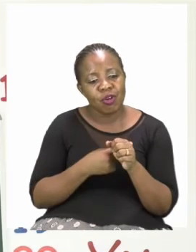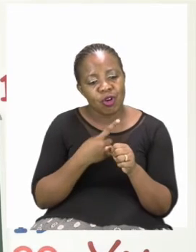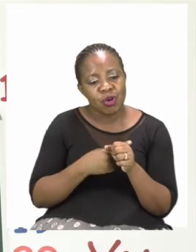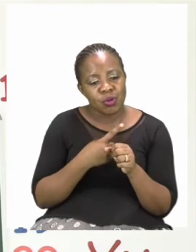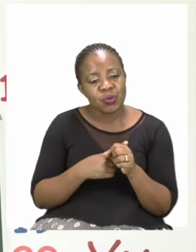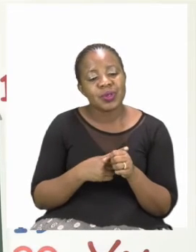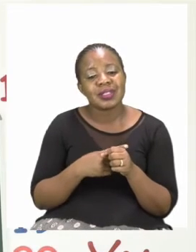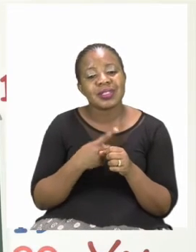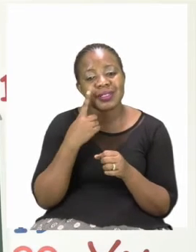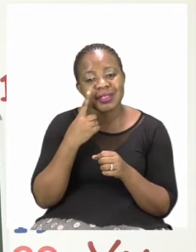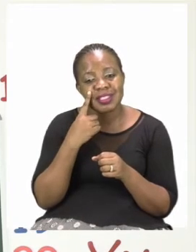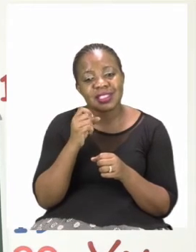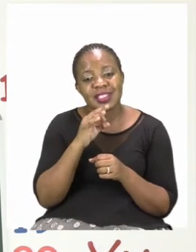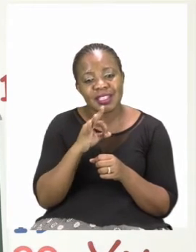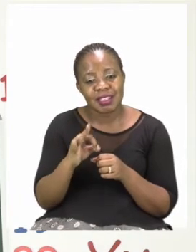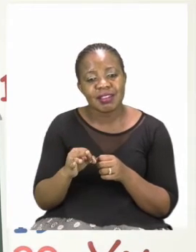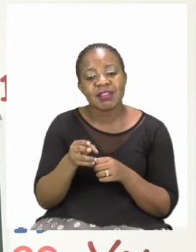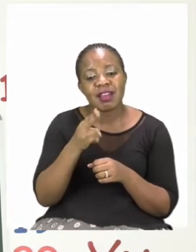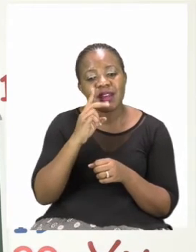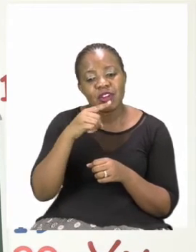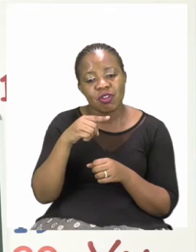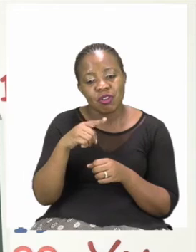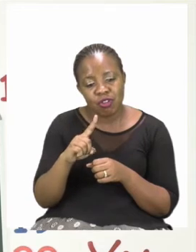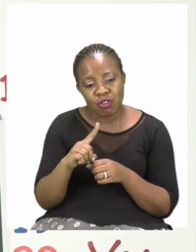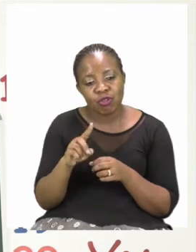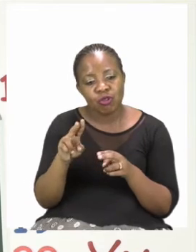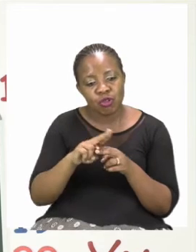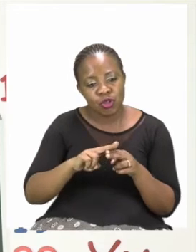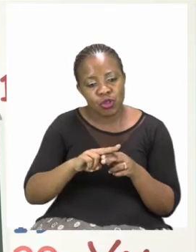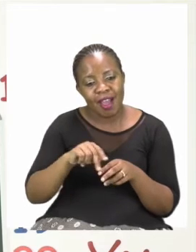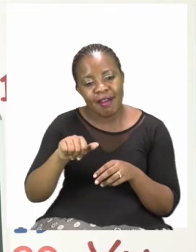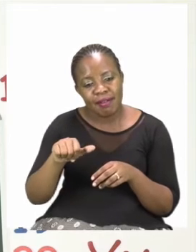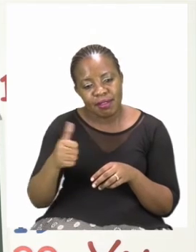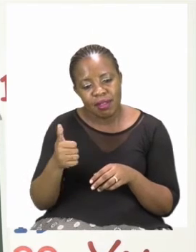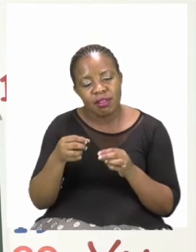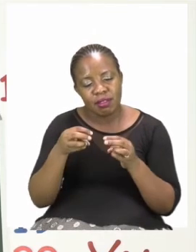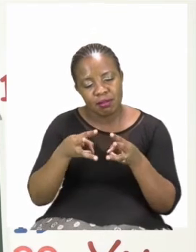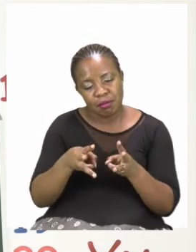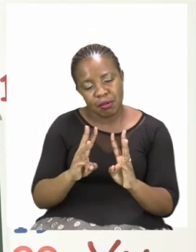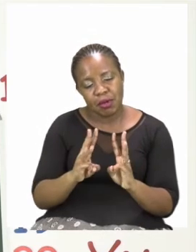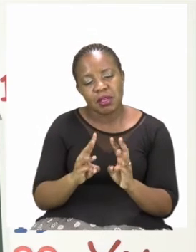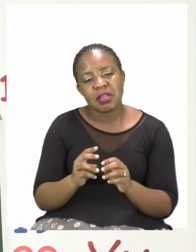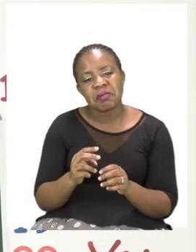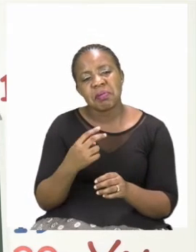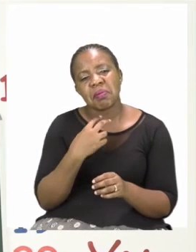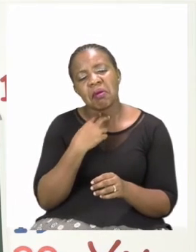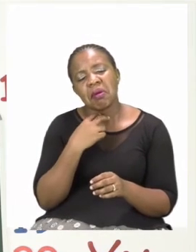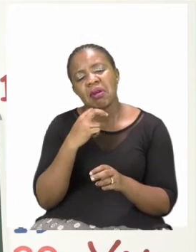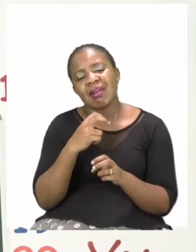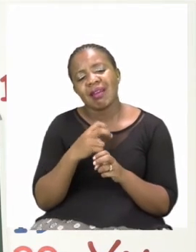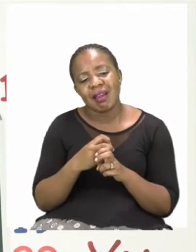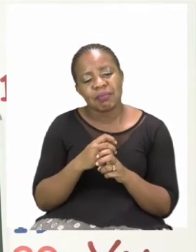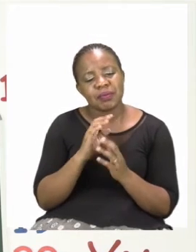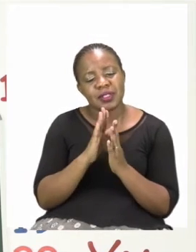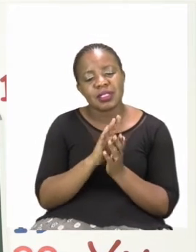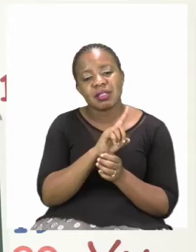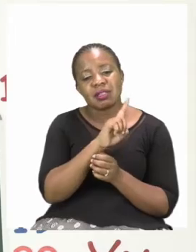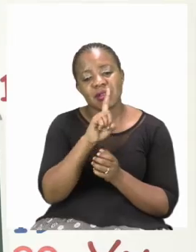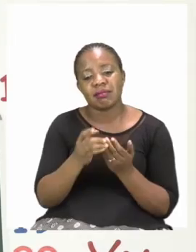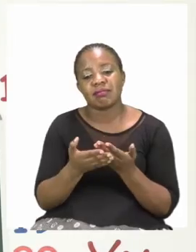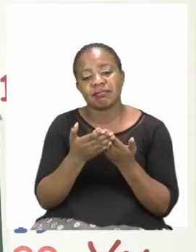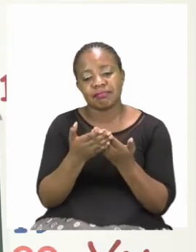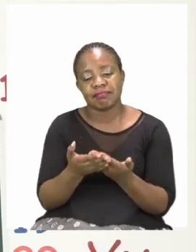always scrape it off. Now, I'm going to show you what it looks like